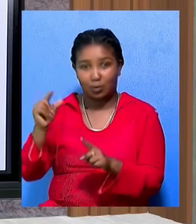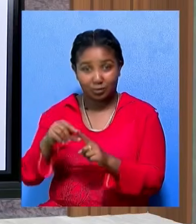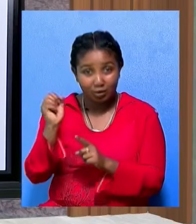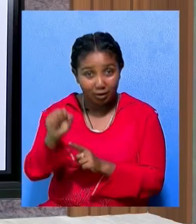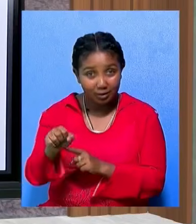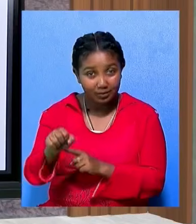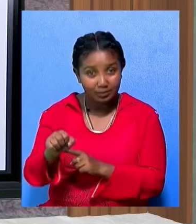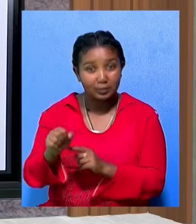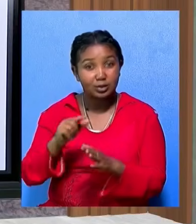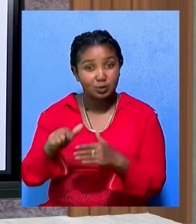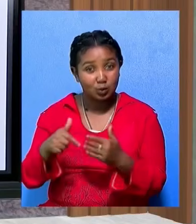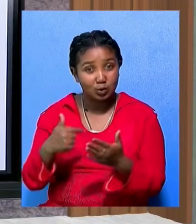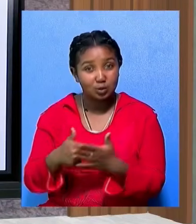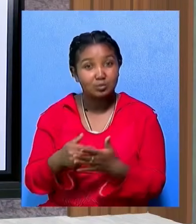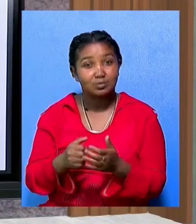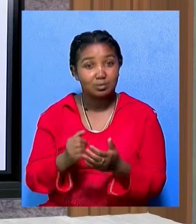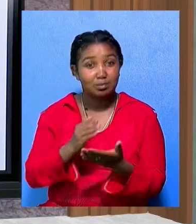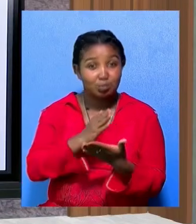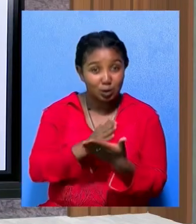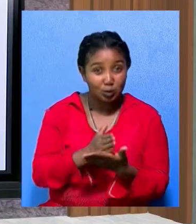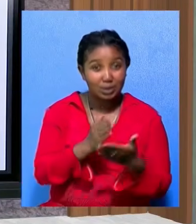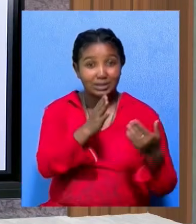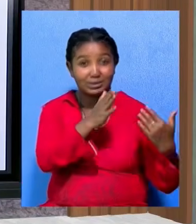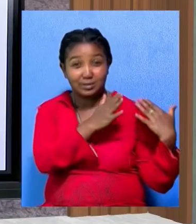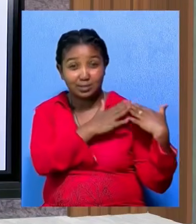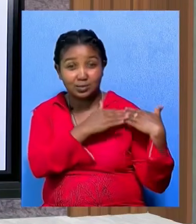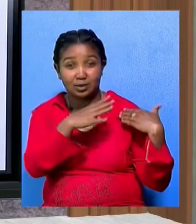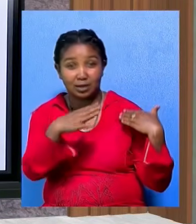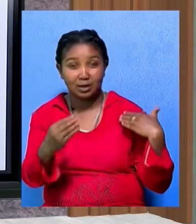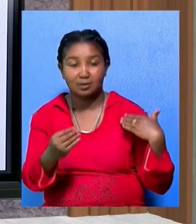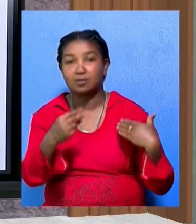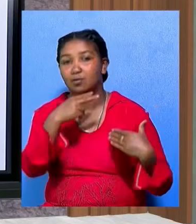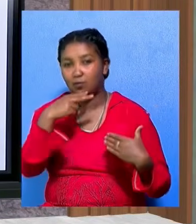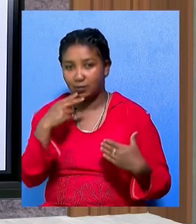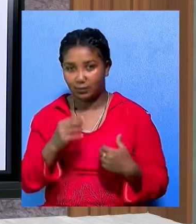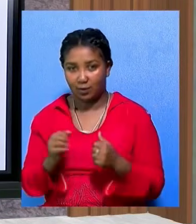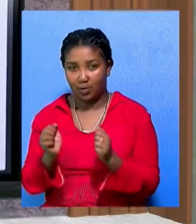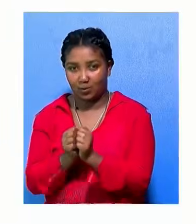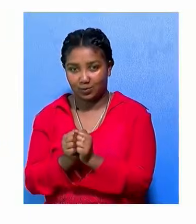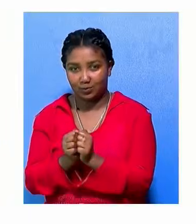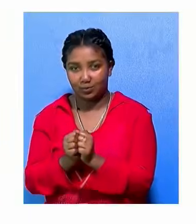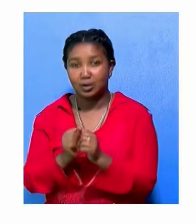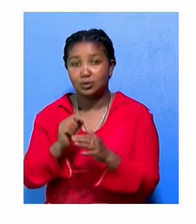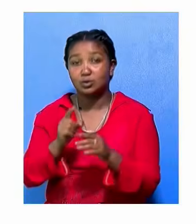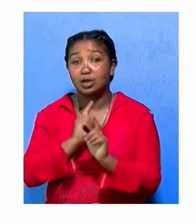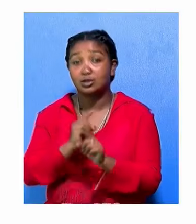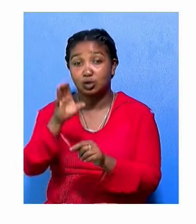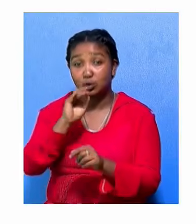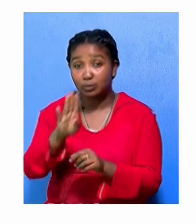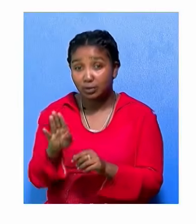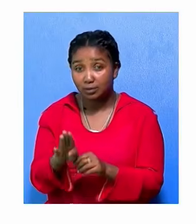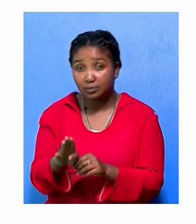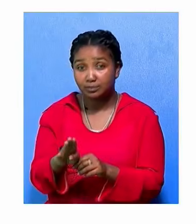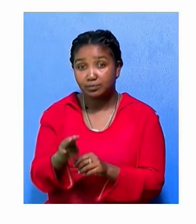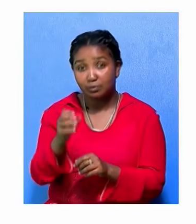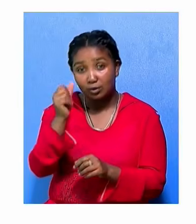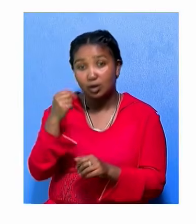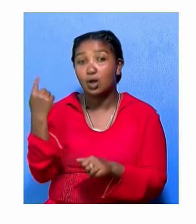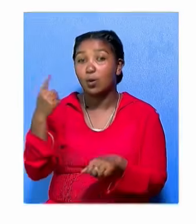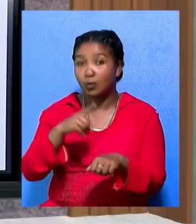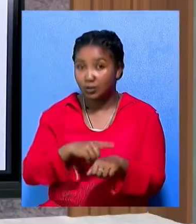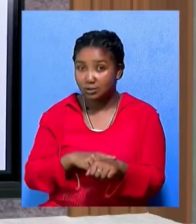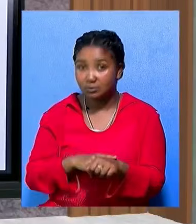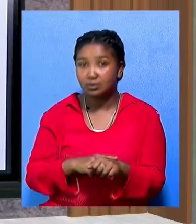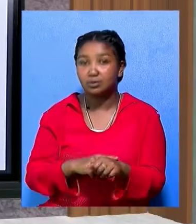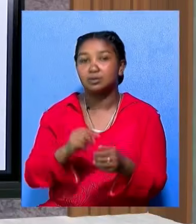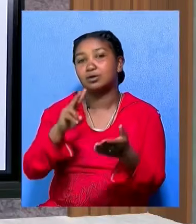okay? So it should go between the subject and the verb. So the answer should be, he